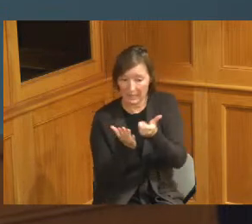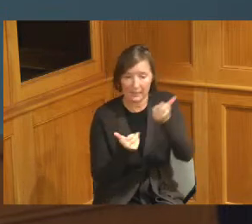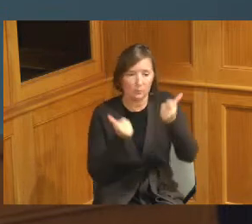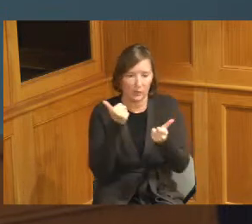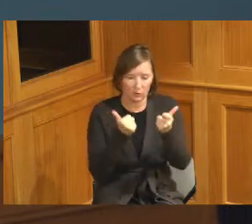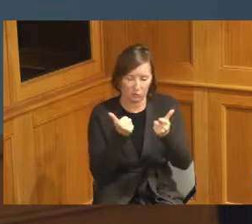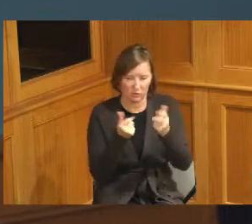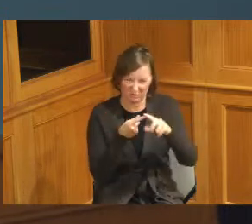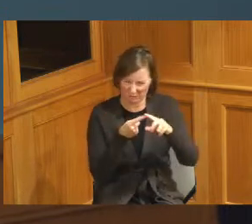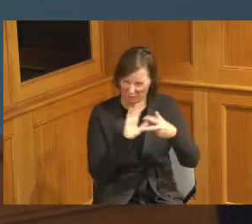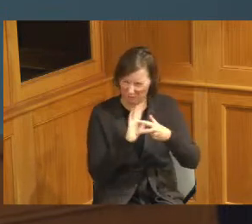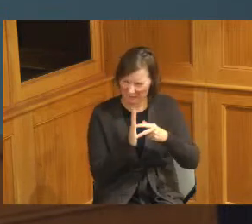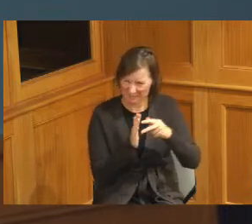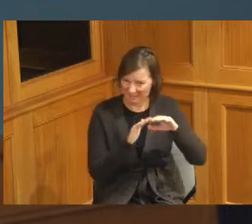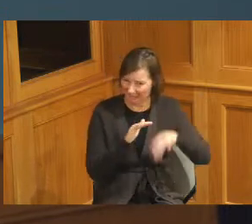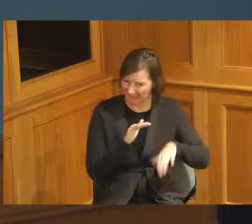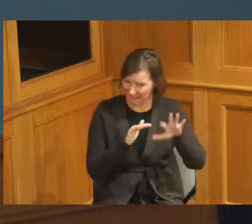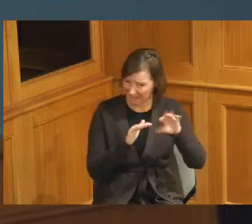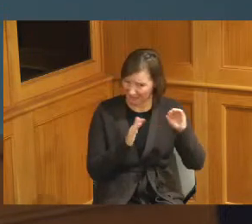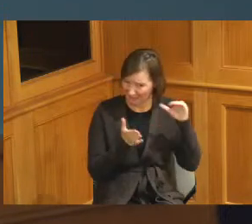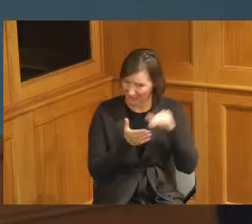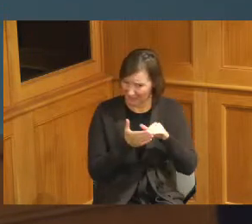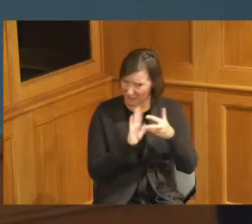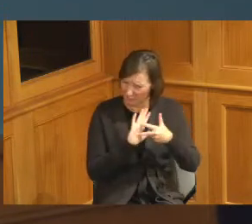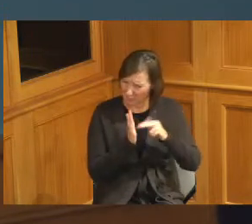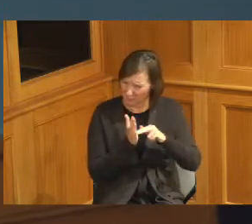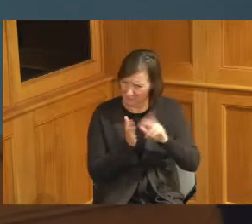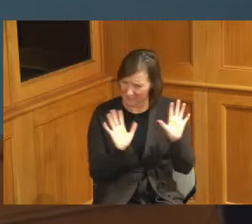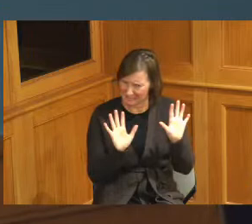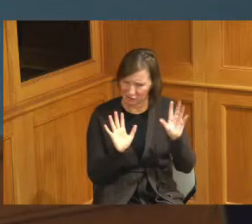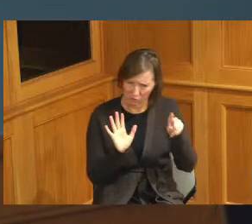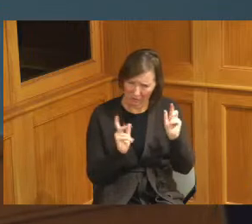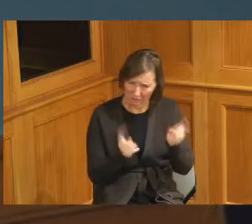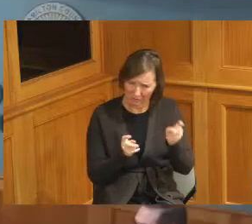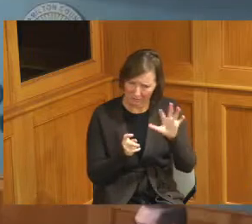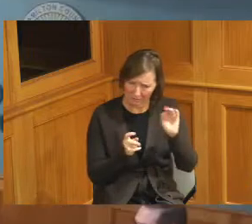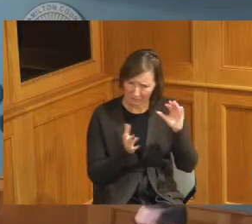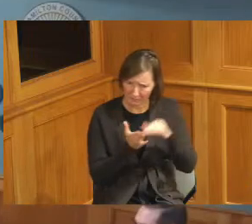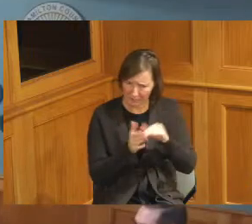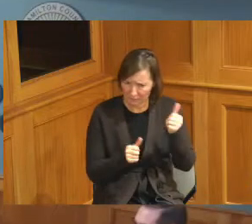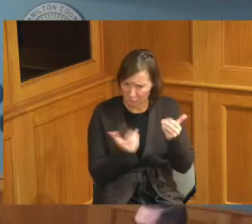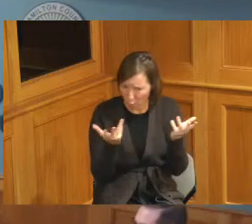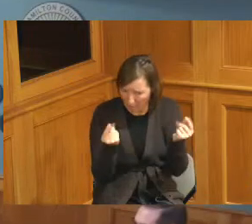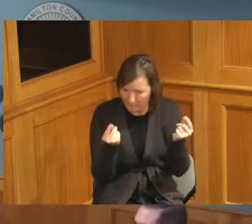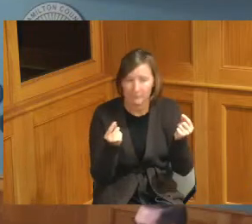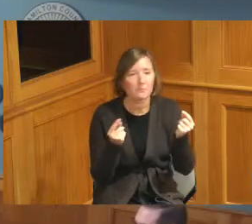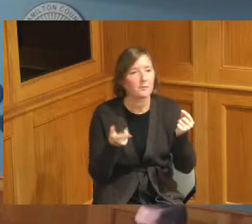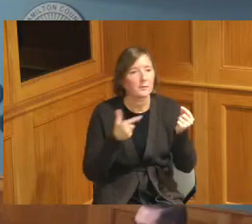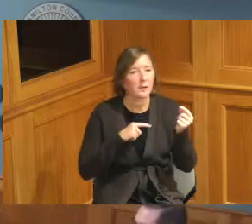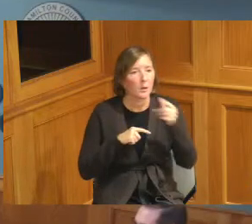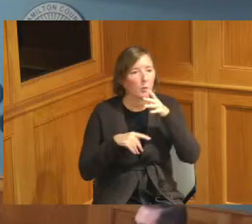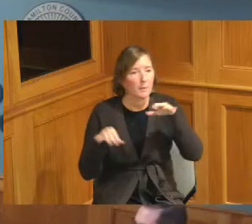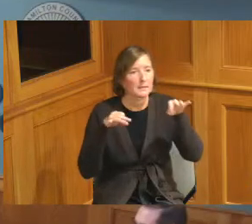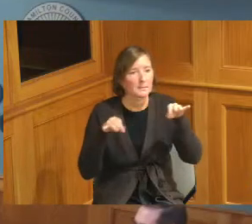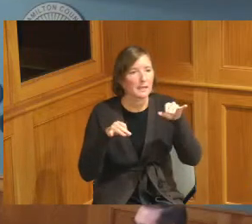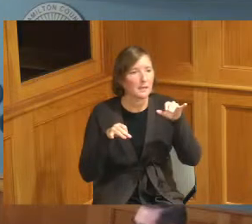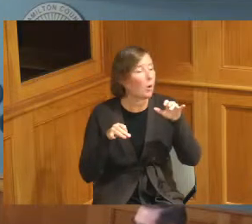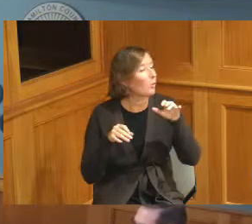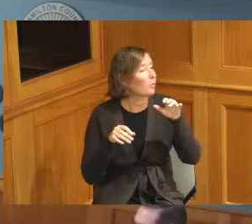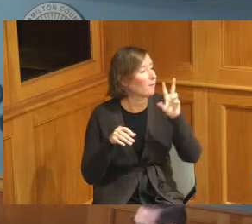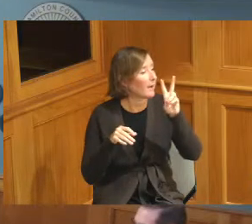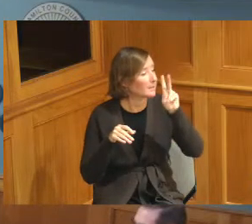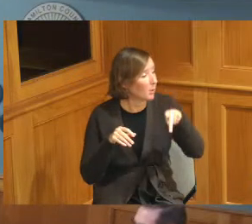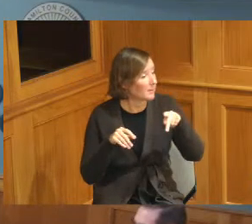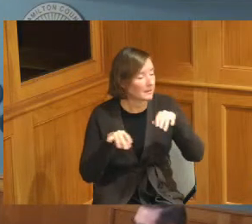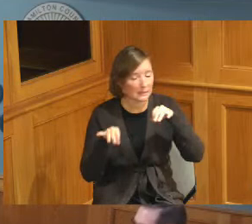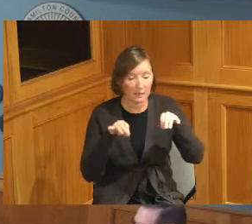than 50. You know what I'm saying? I didn't get the 50,000. Yeah, and I was just going to weigh in if you don't mind. Yeah, my understanding too is that if something's in, we've